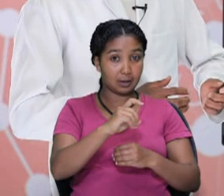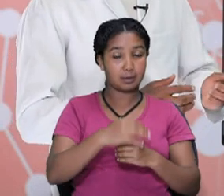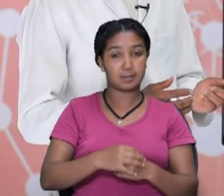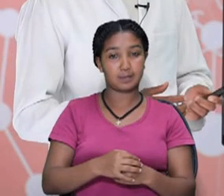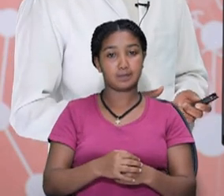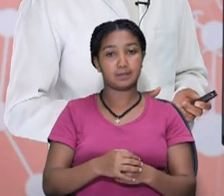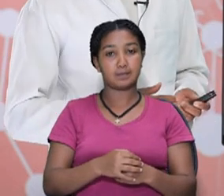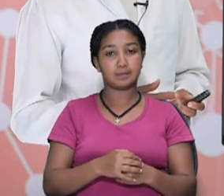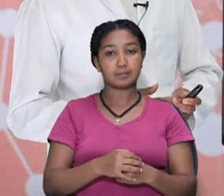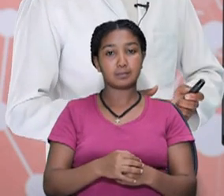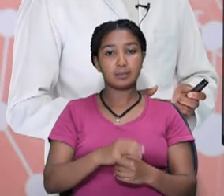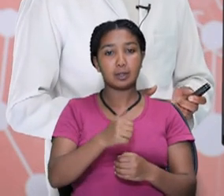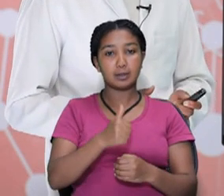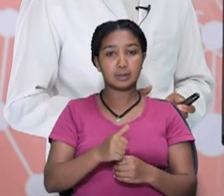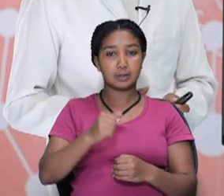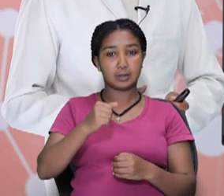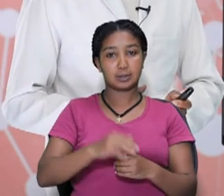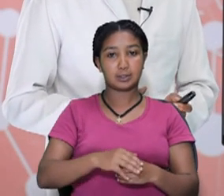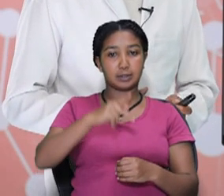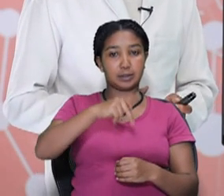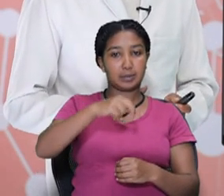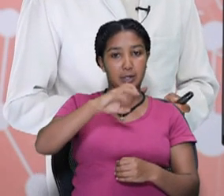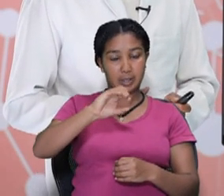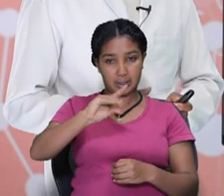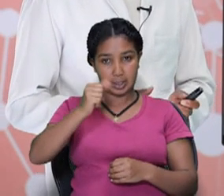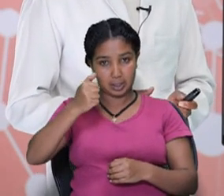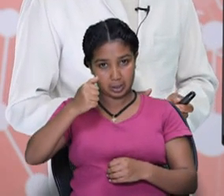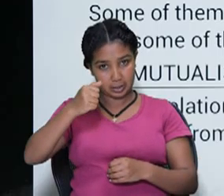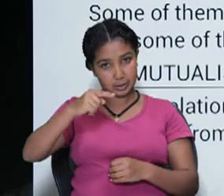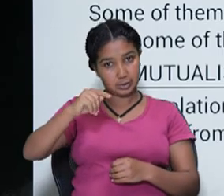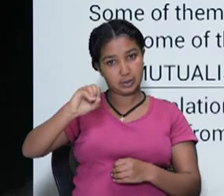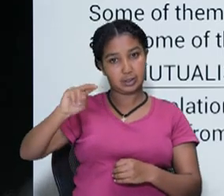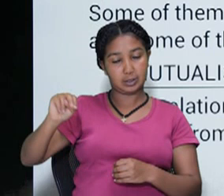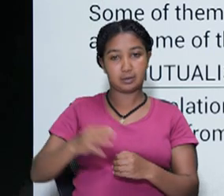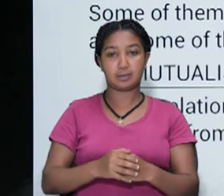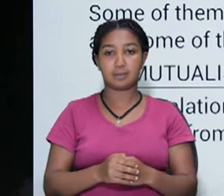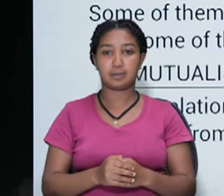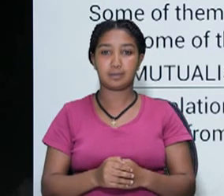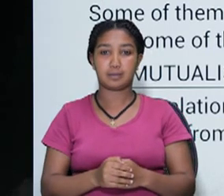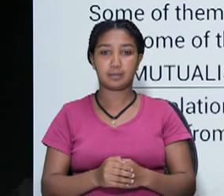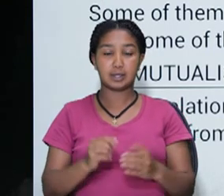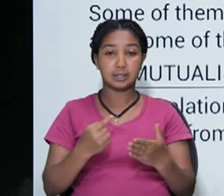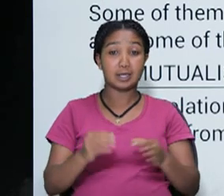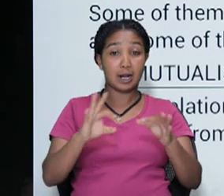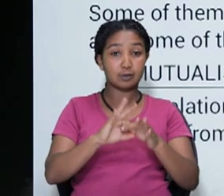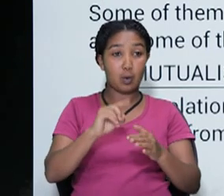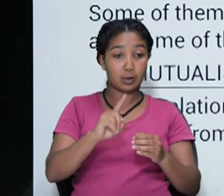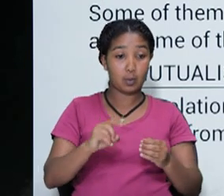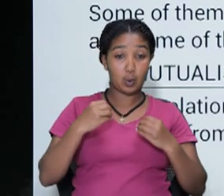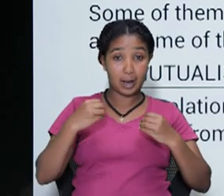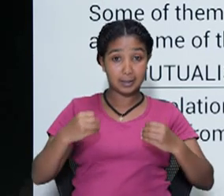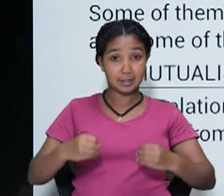exoparasites. The other is predation. This is prey, predator relationships. In this relationship,